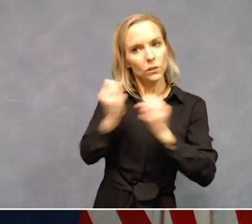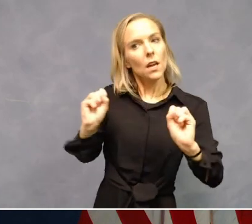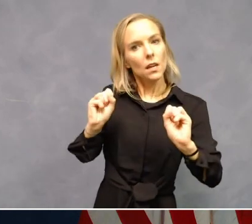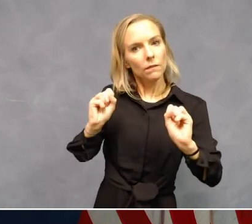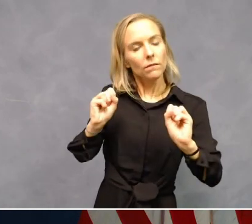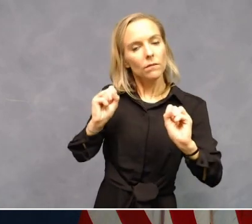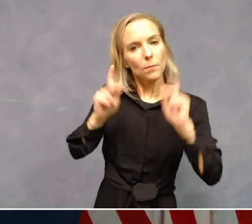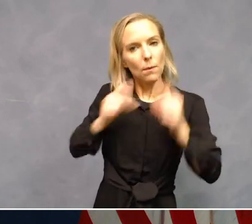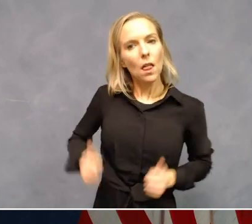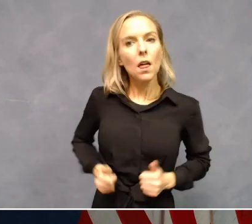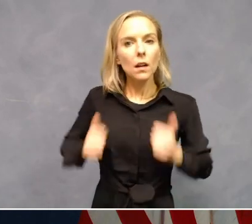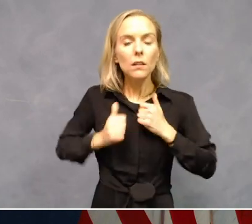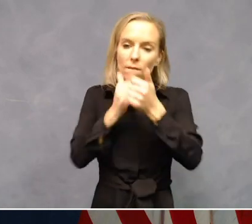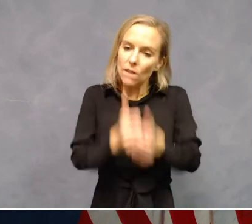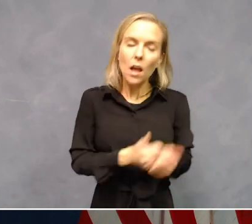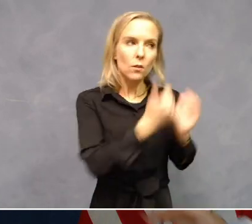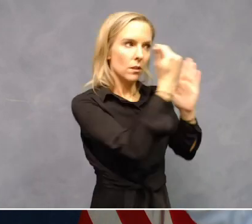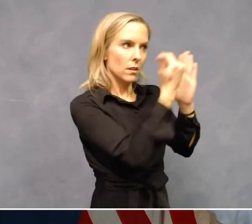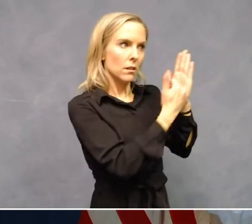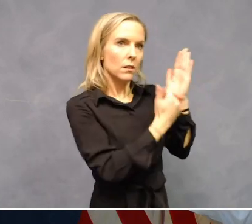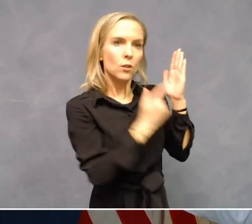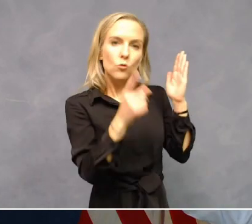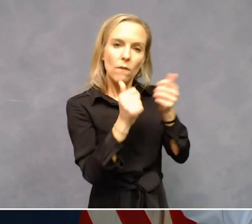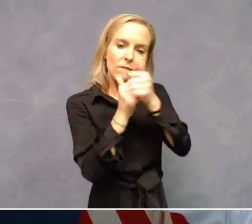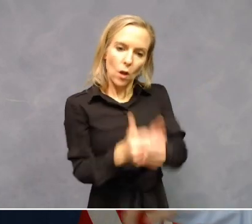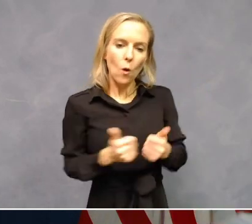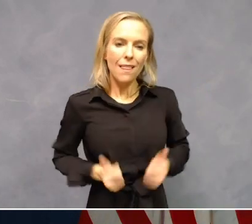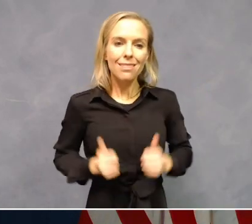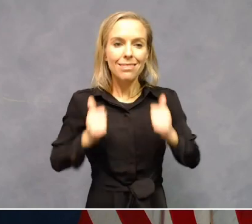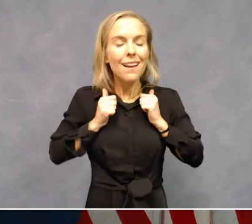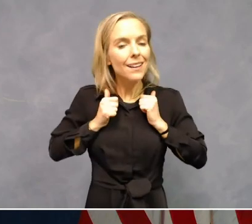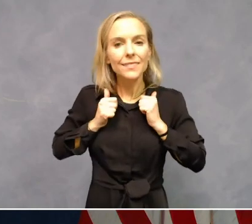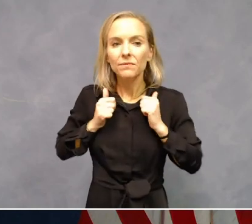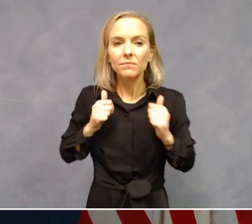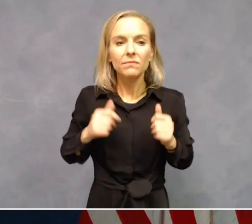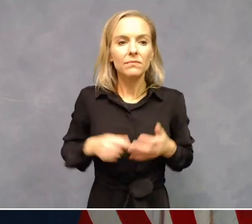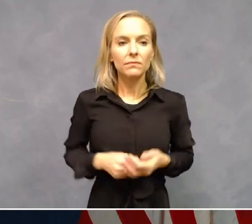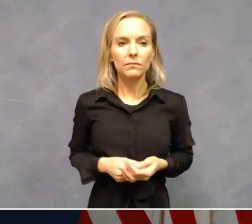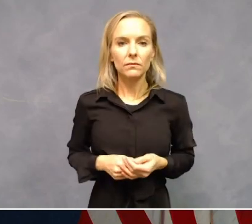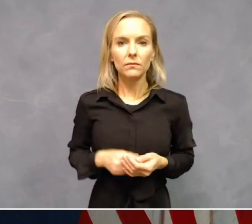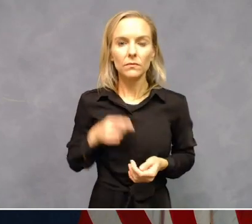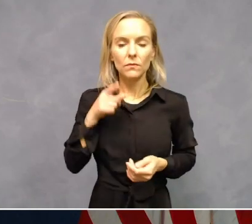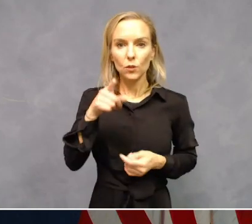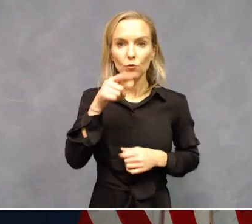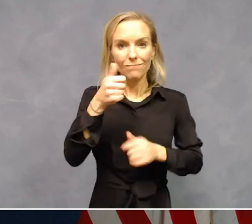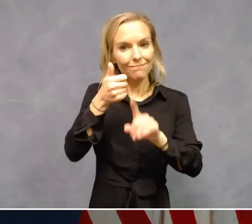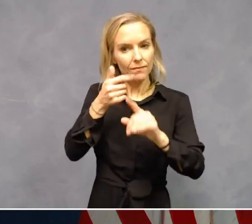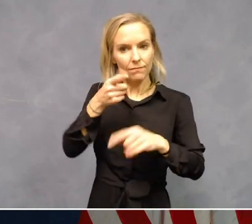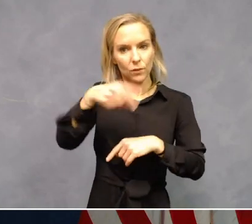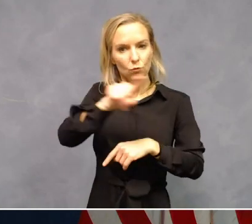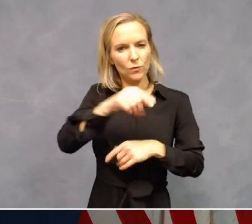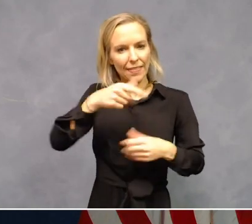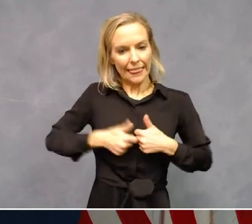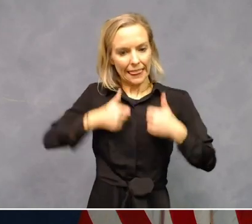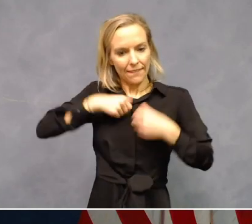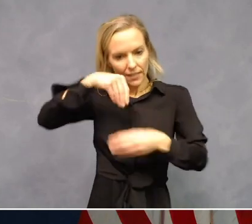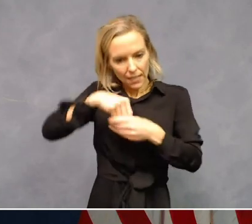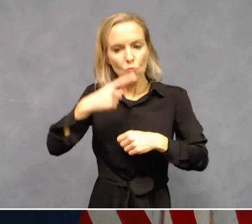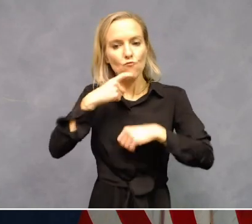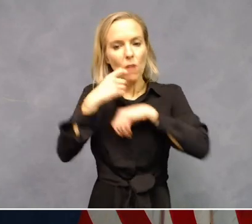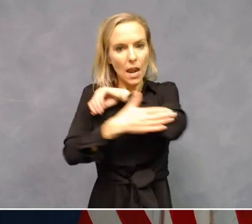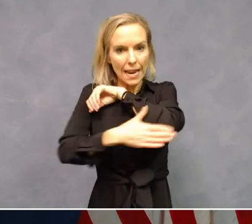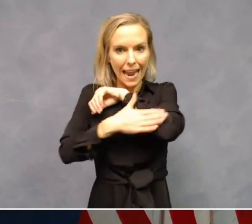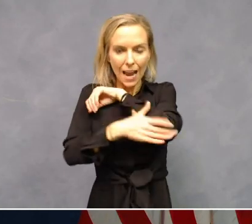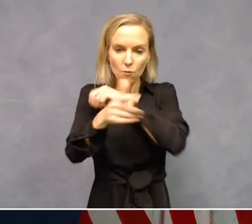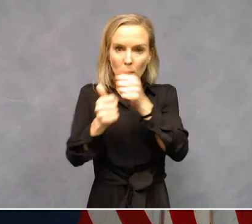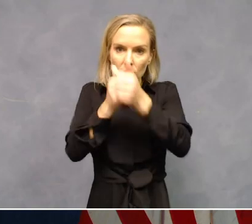day you follow the guidance, you save lives. If you are a red county, when you follow what